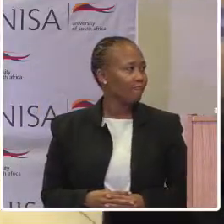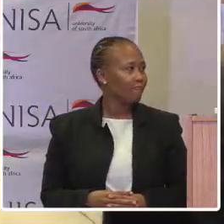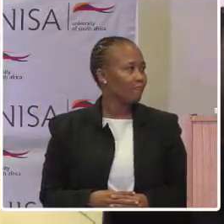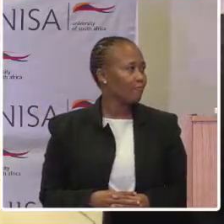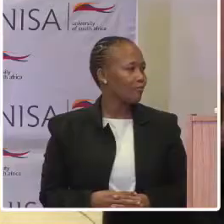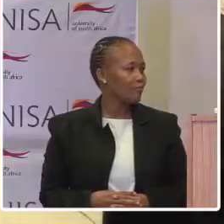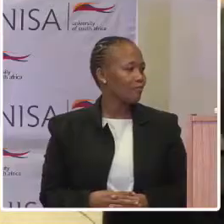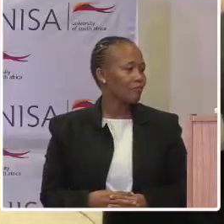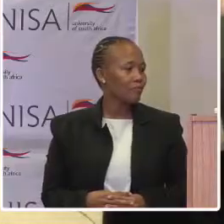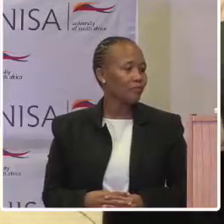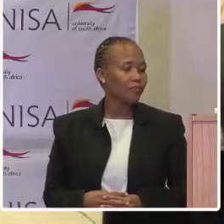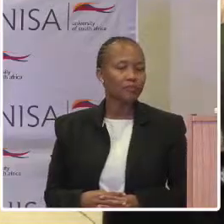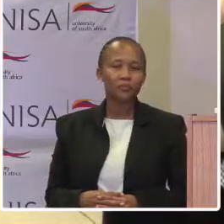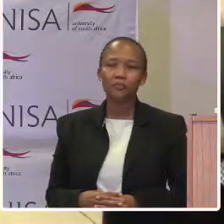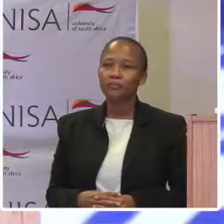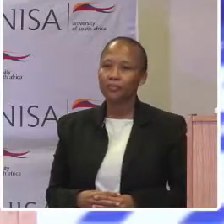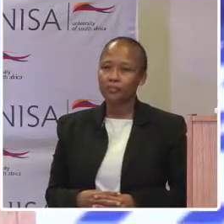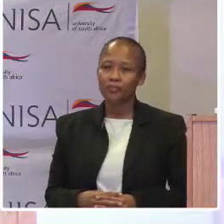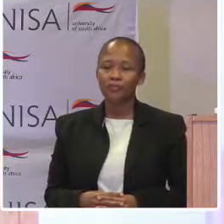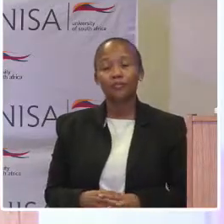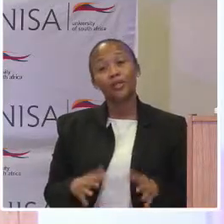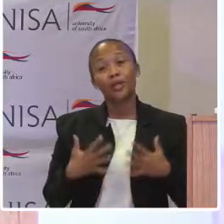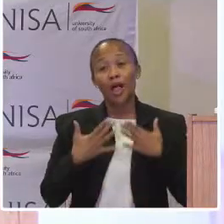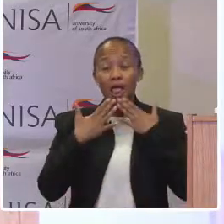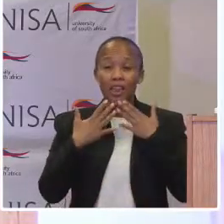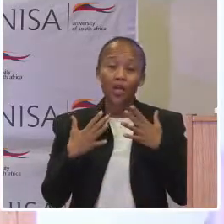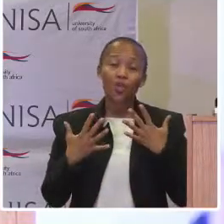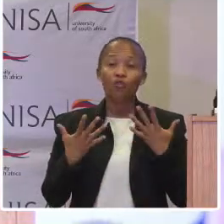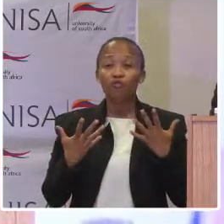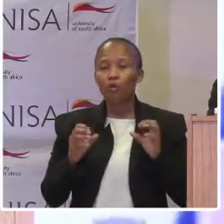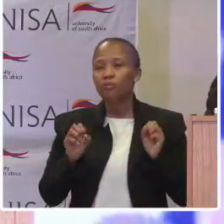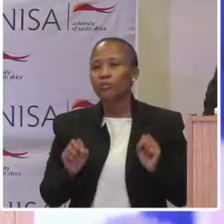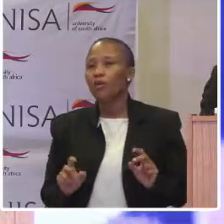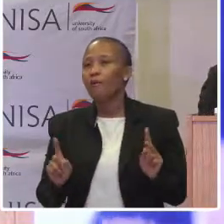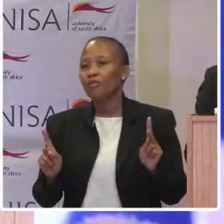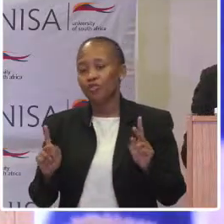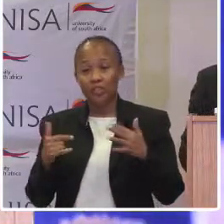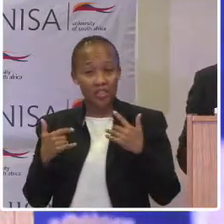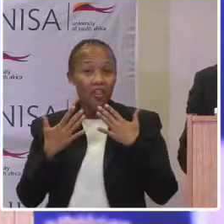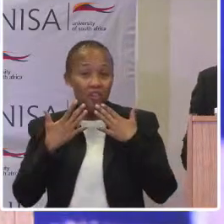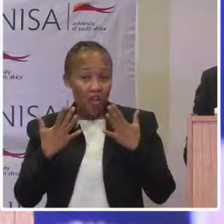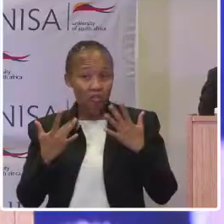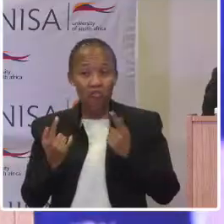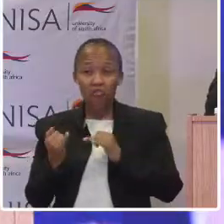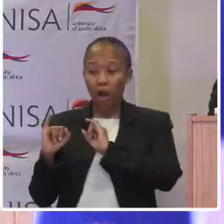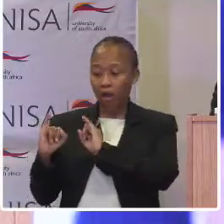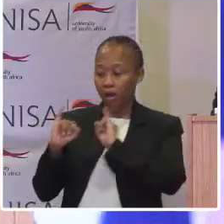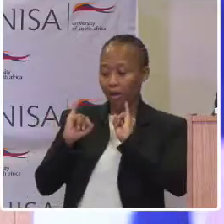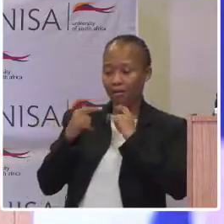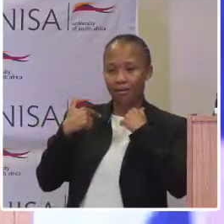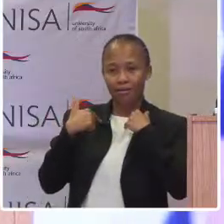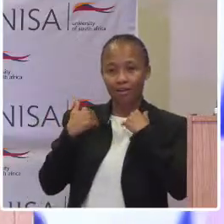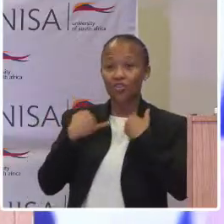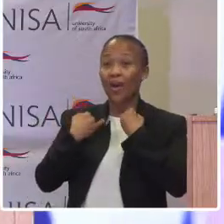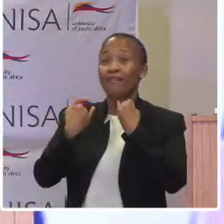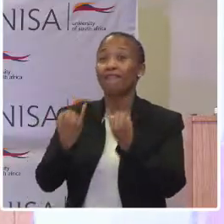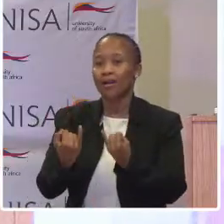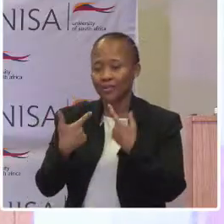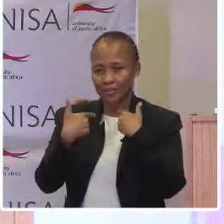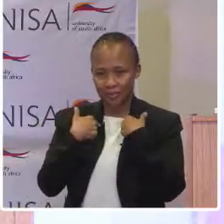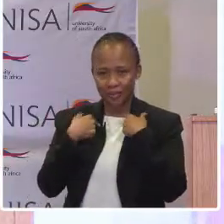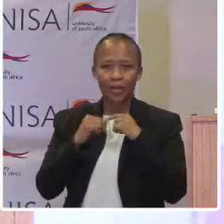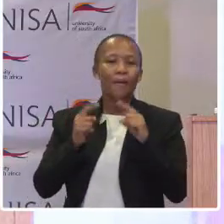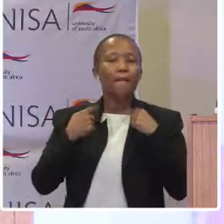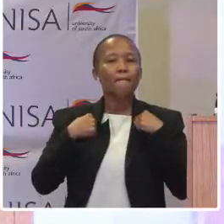Yeah, thank you for the opportunity. Thank you for the invite. I'm coming from the South African